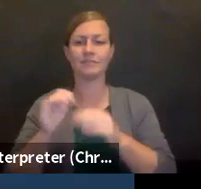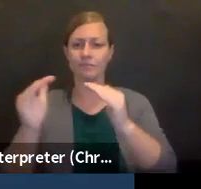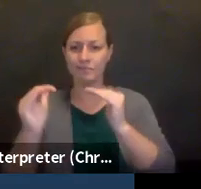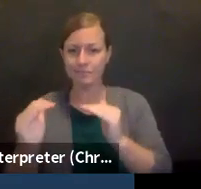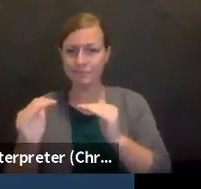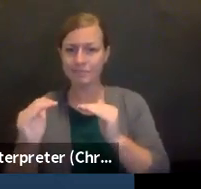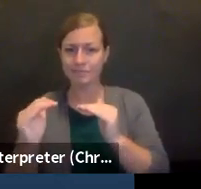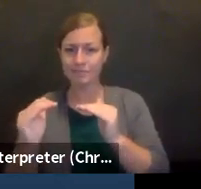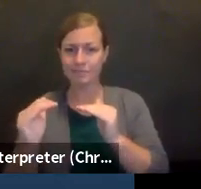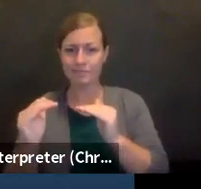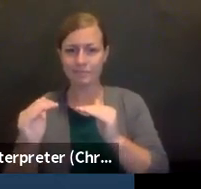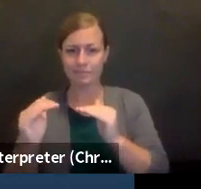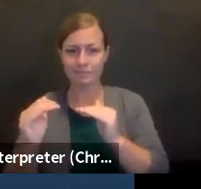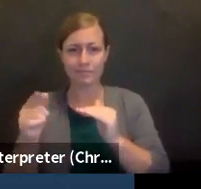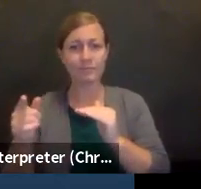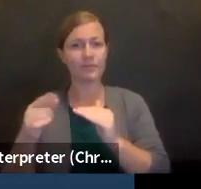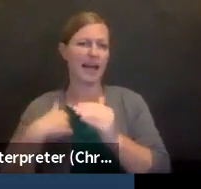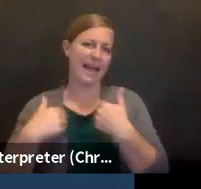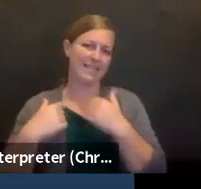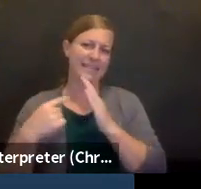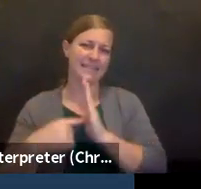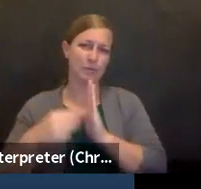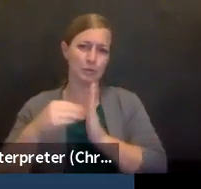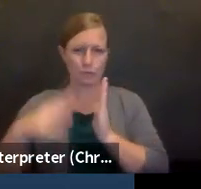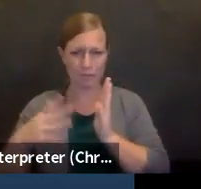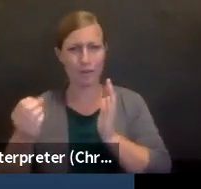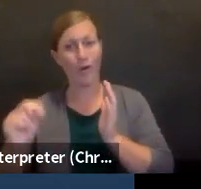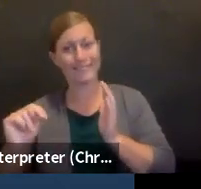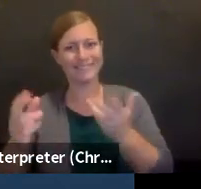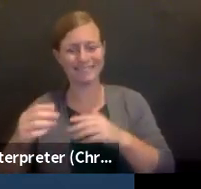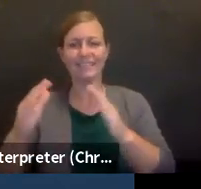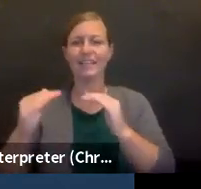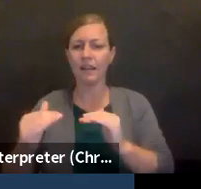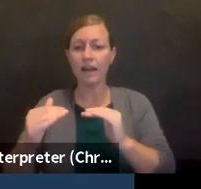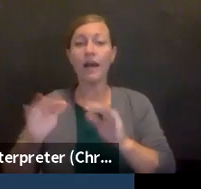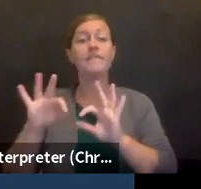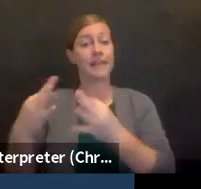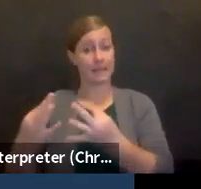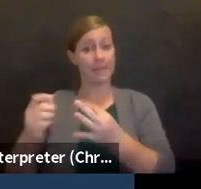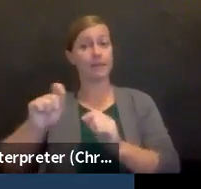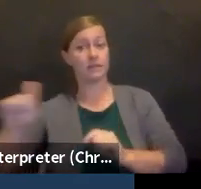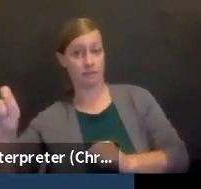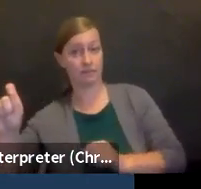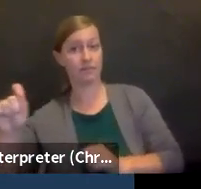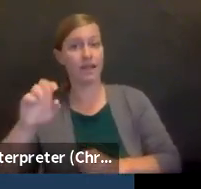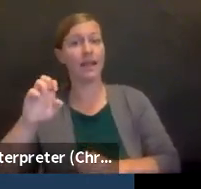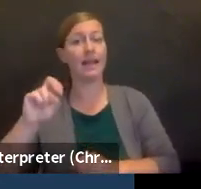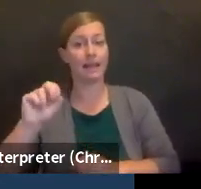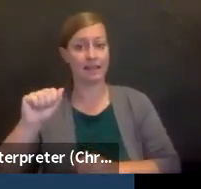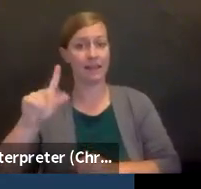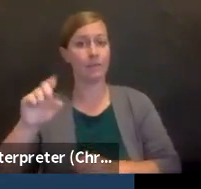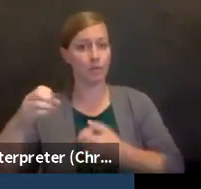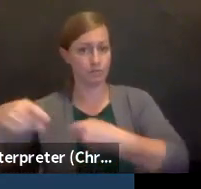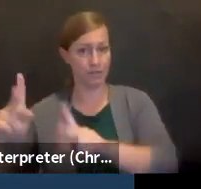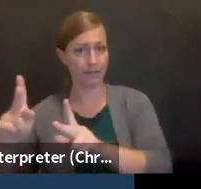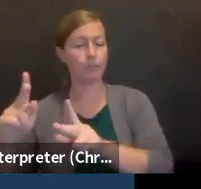And I also have a sample student on, but that's not a big deal. Families, do you want to enable family access? Yes, I do. Do